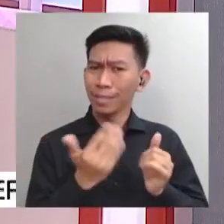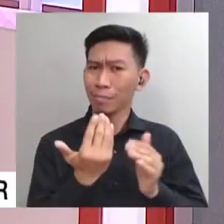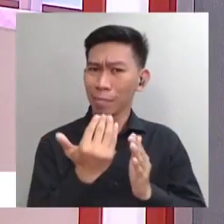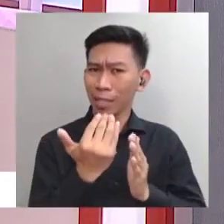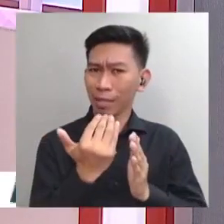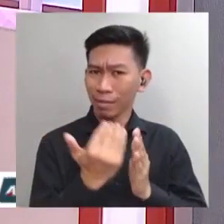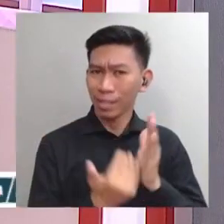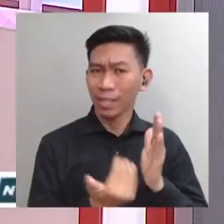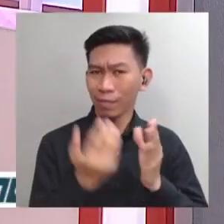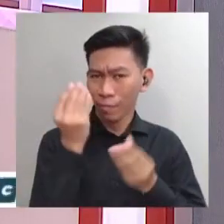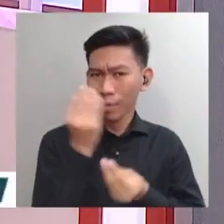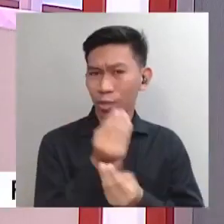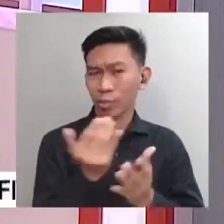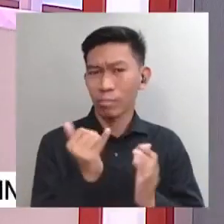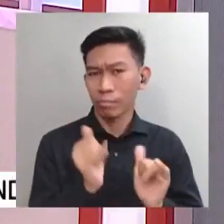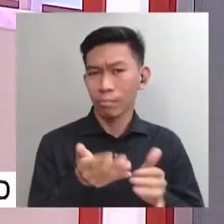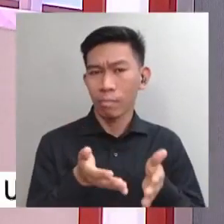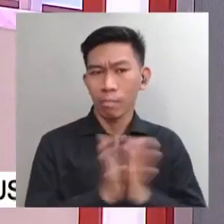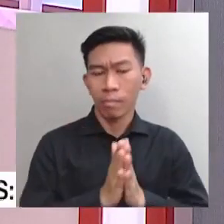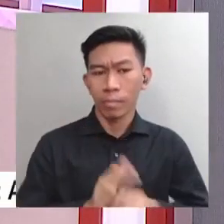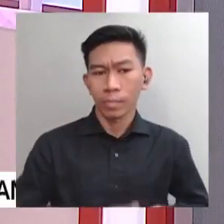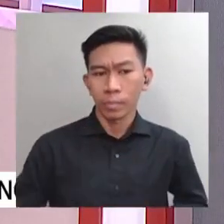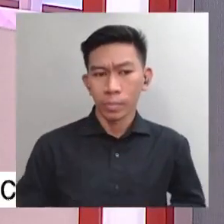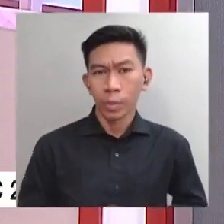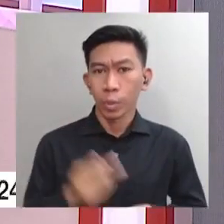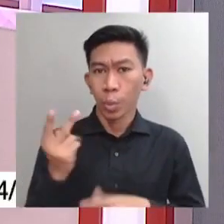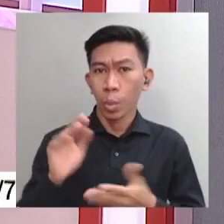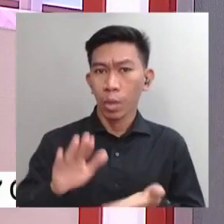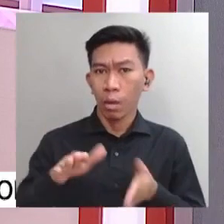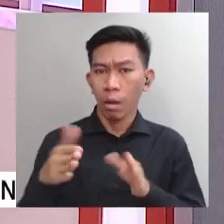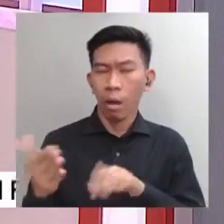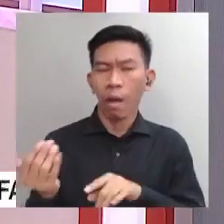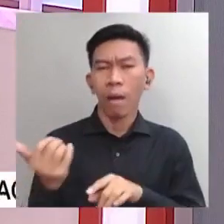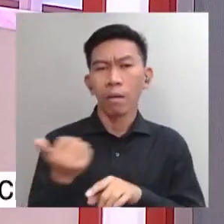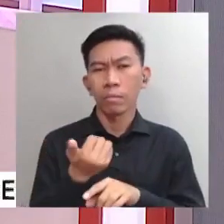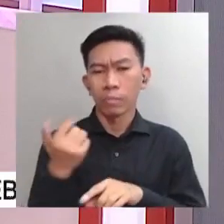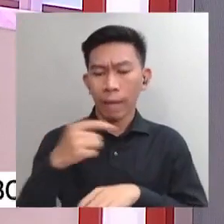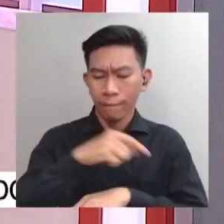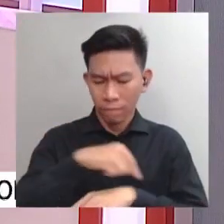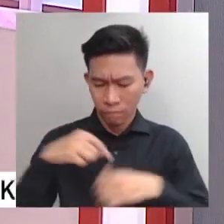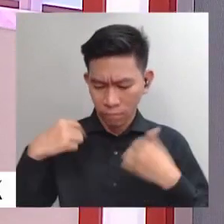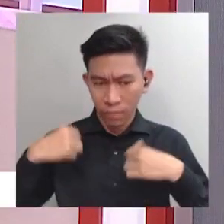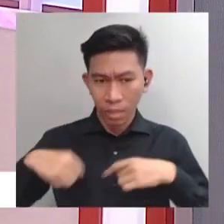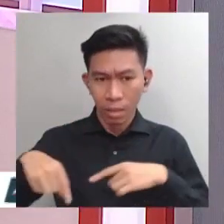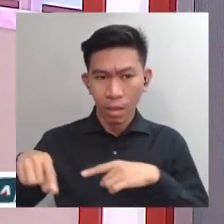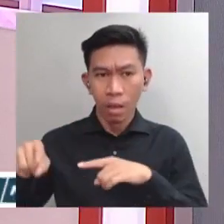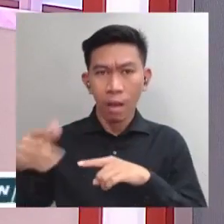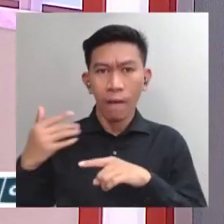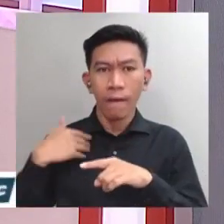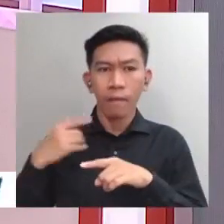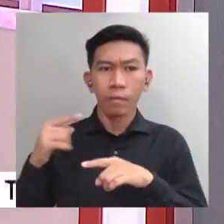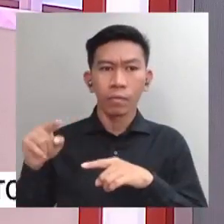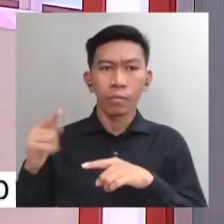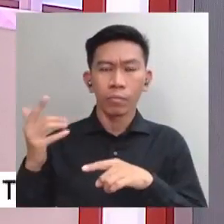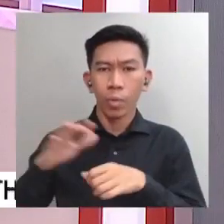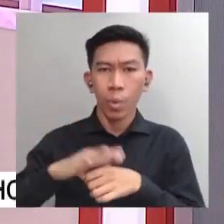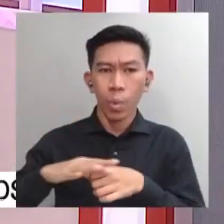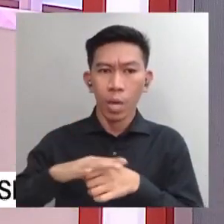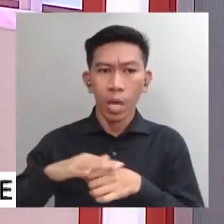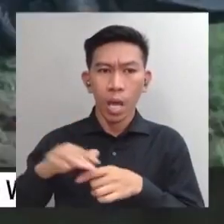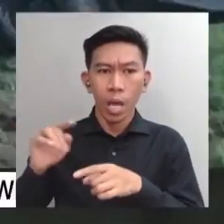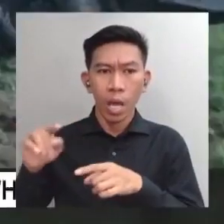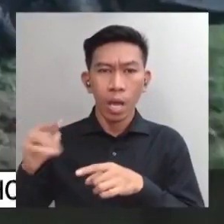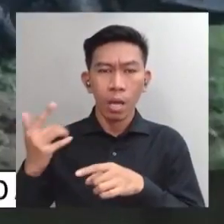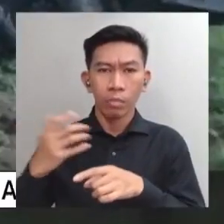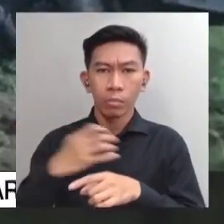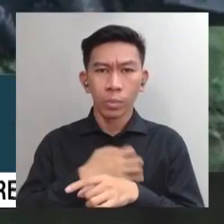2 are dead and several others wounded after government troops serving warrants against a local politician fought armed men in Mayimbong Sulu